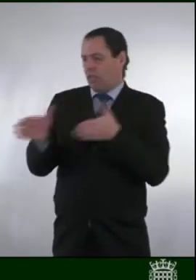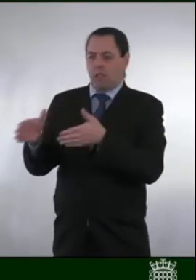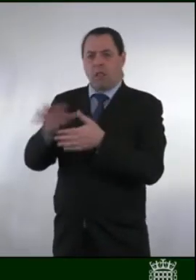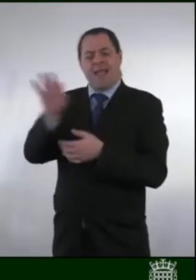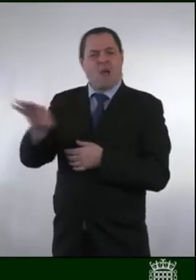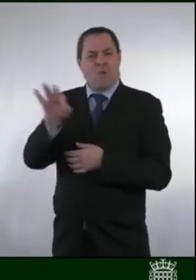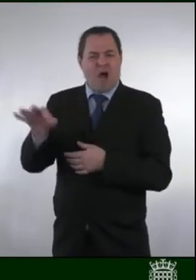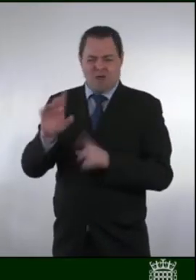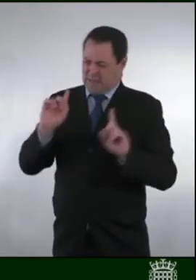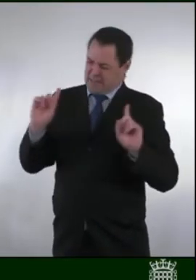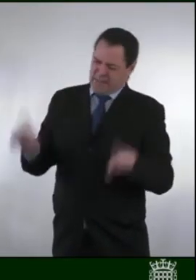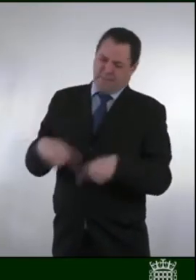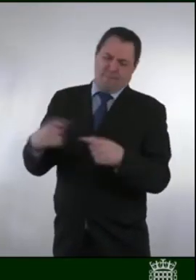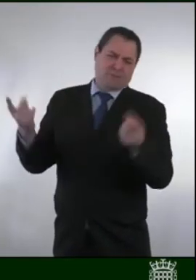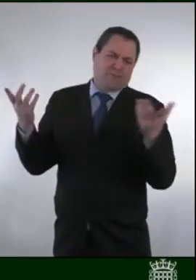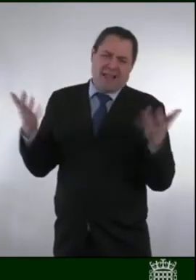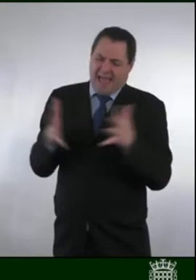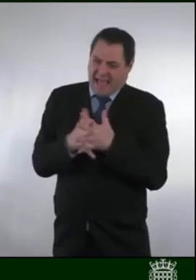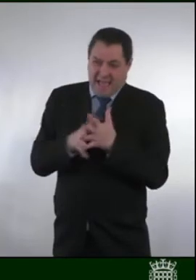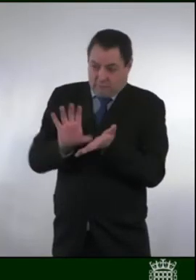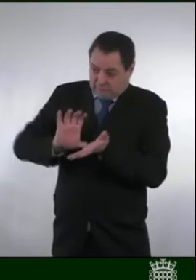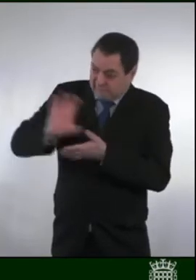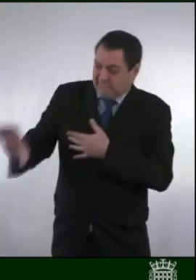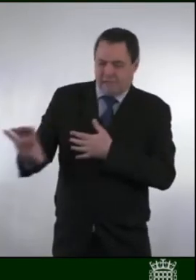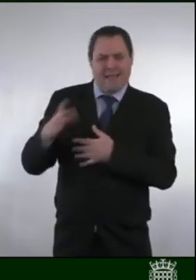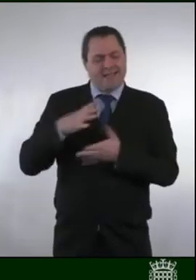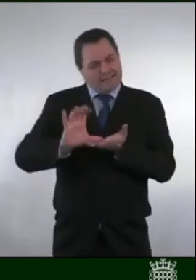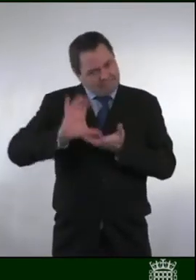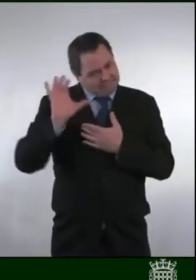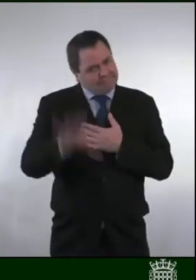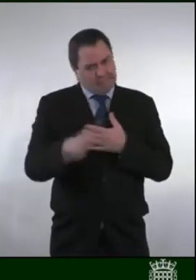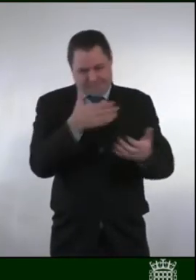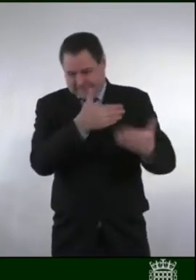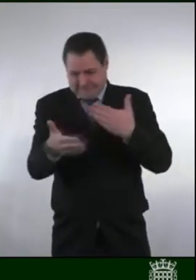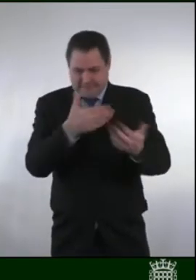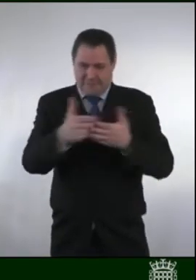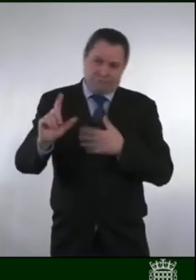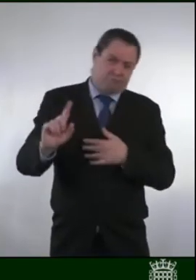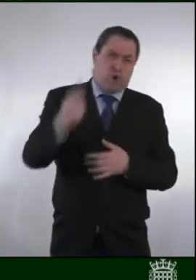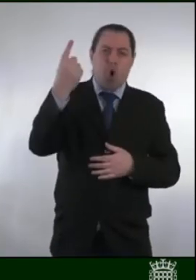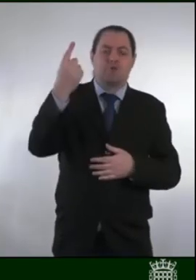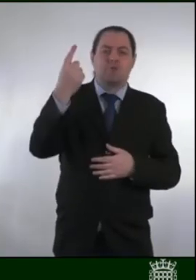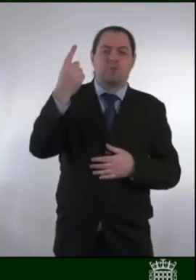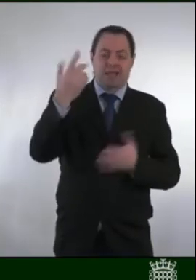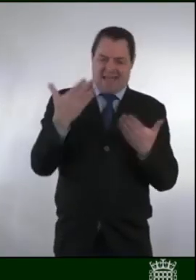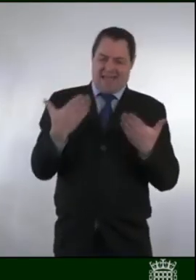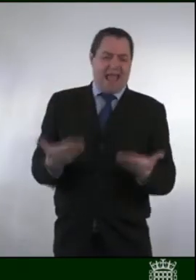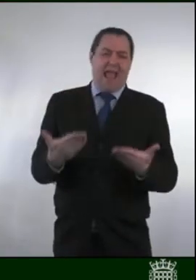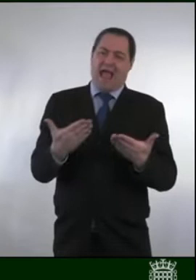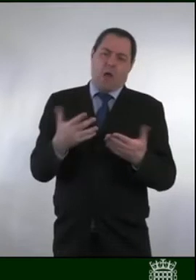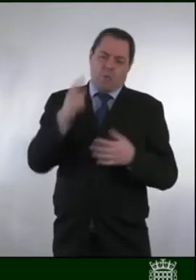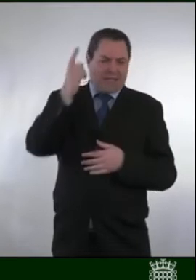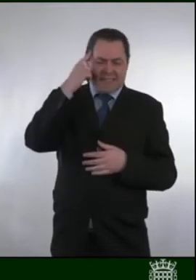resources, vast state resources, to an inquiry now in the middle of the pandemic does not, I think, seem